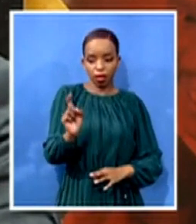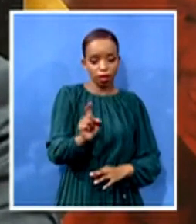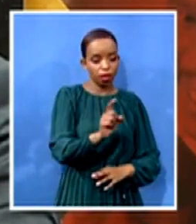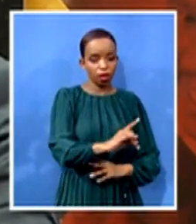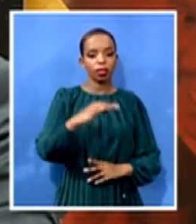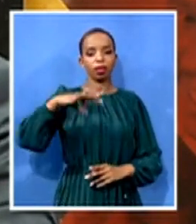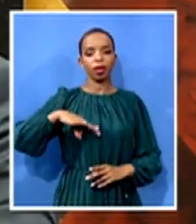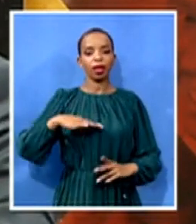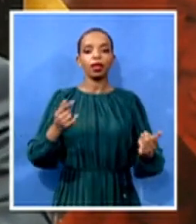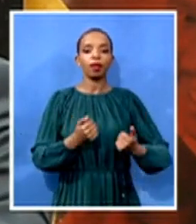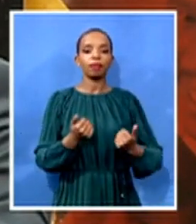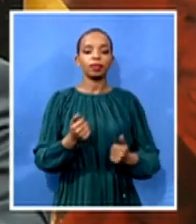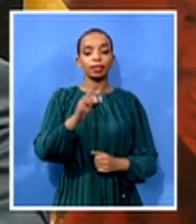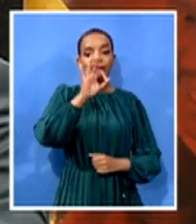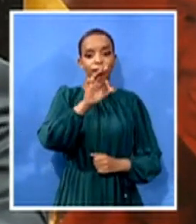32,617 employers and